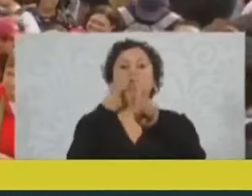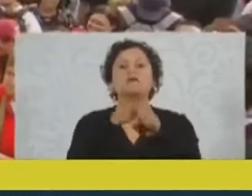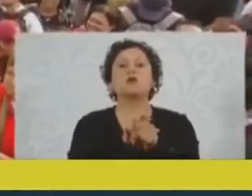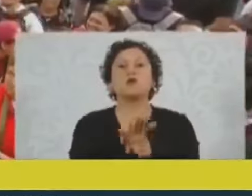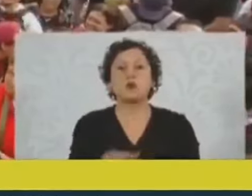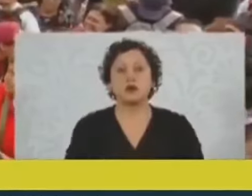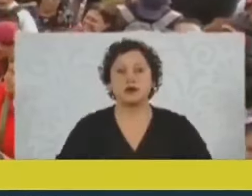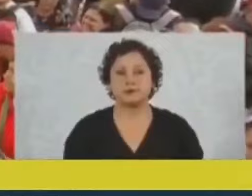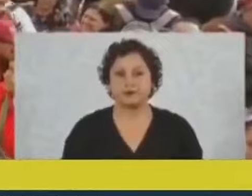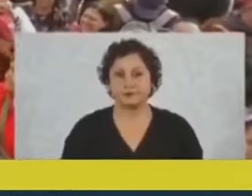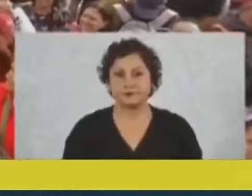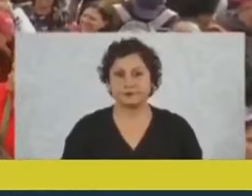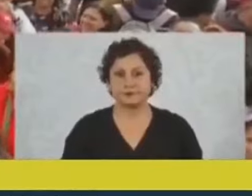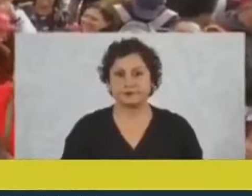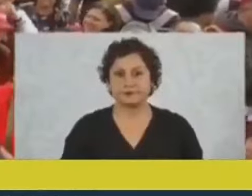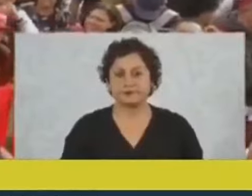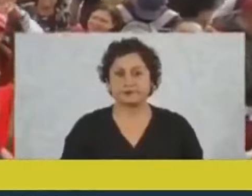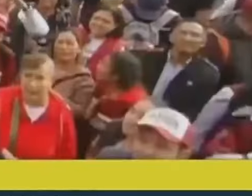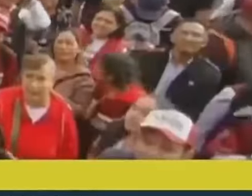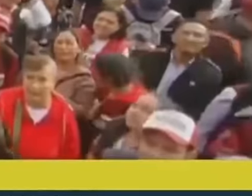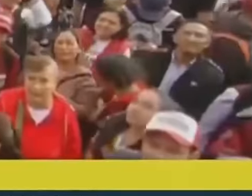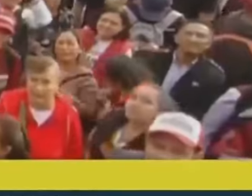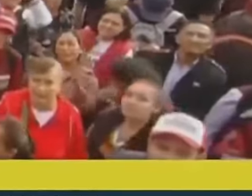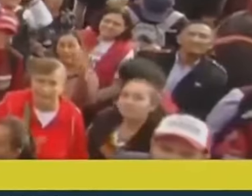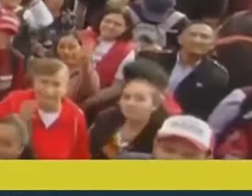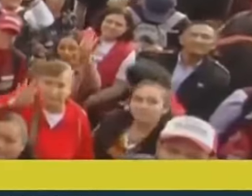And we will work together.